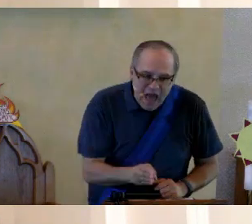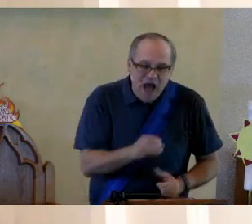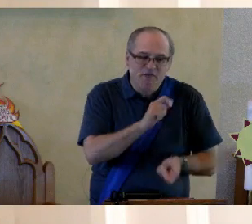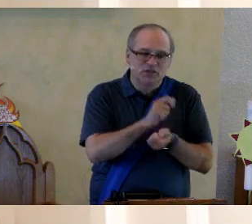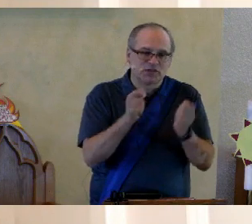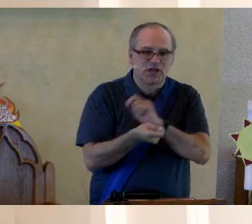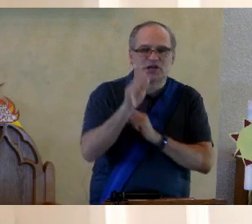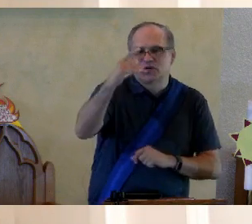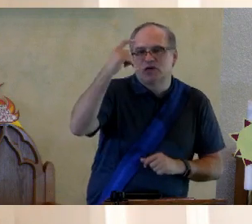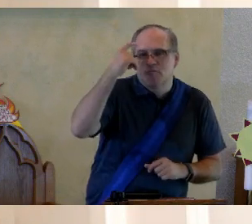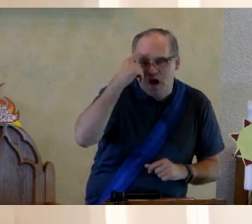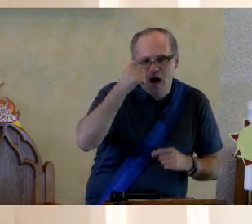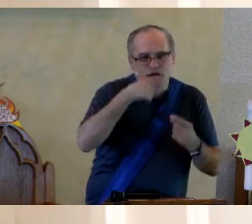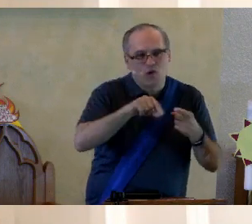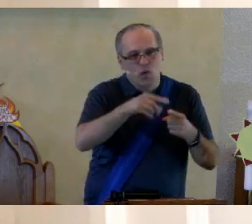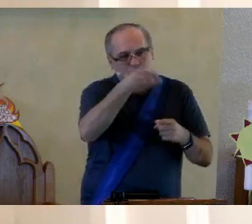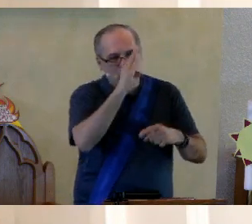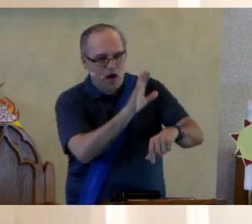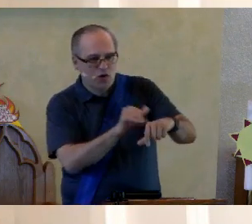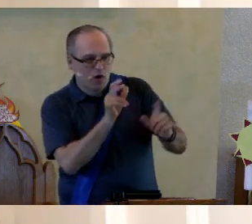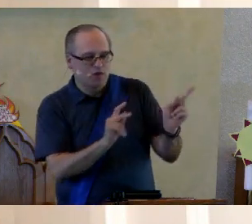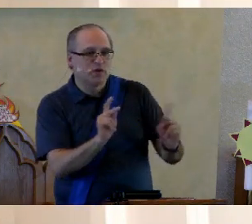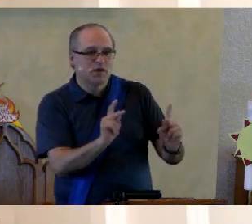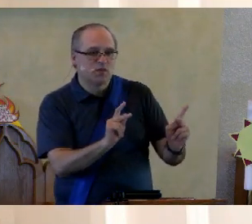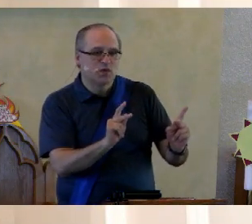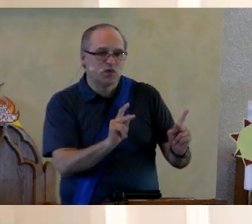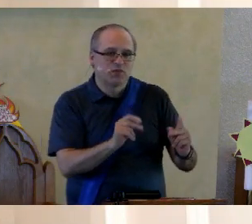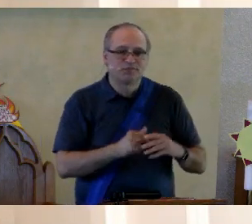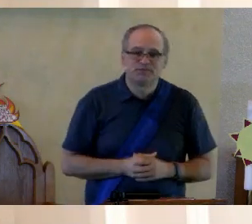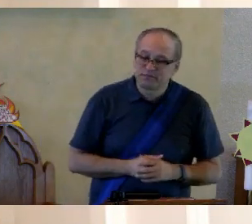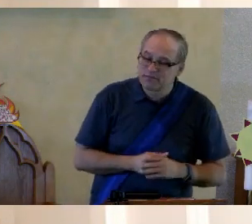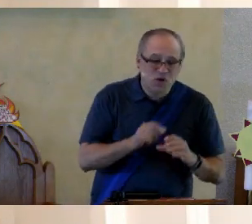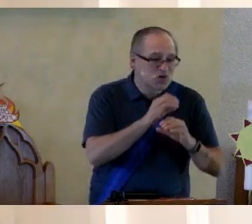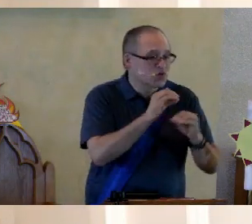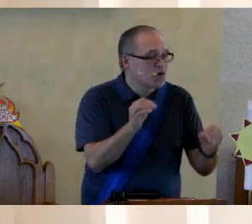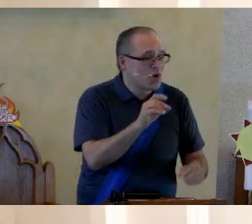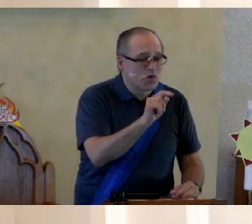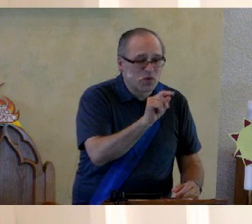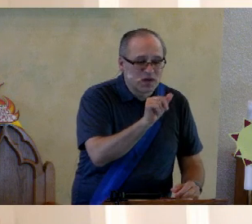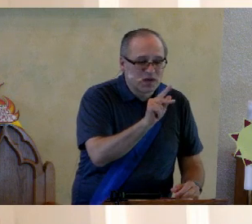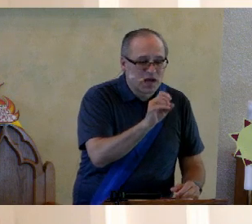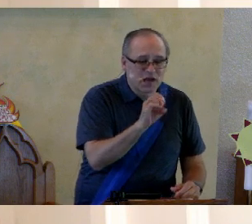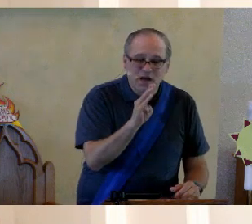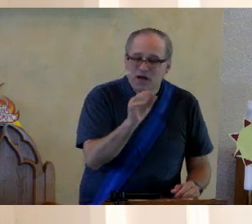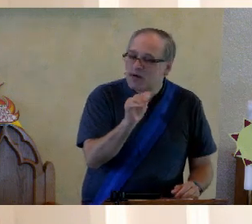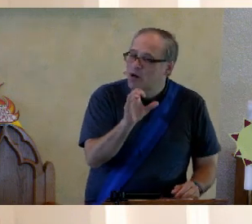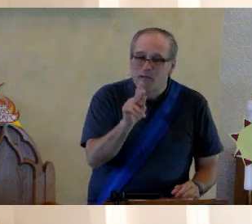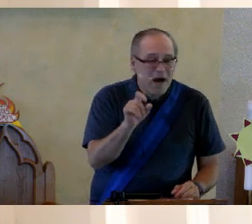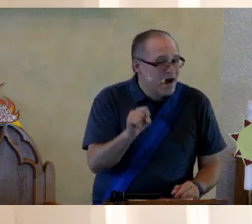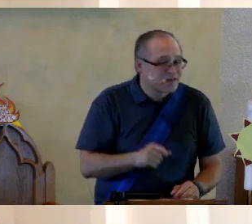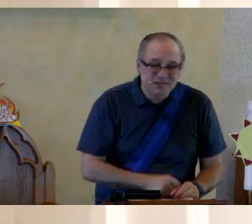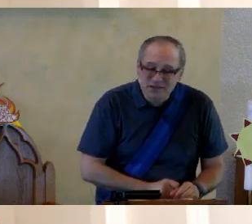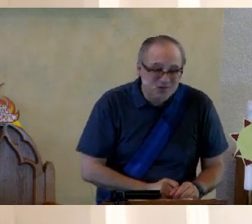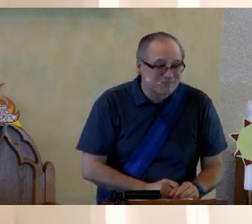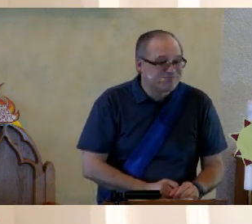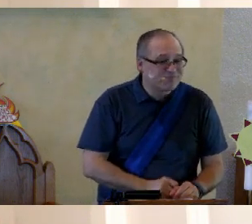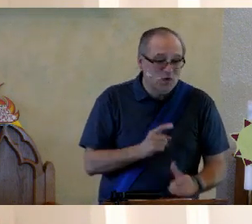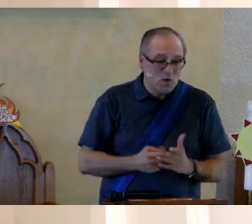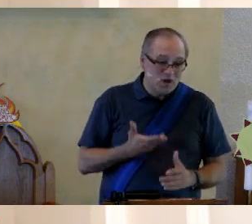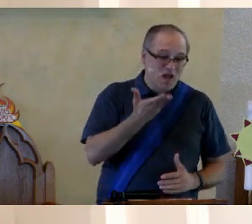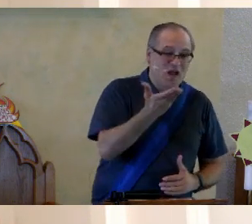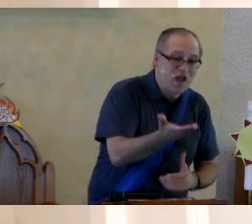and when someone is called. There are simply no takebacks. The leader of the Intentional Faith Development